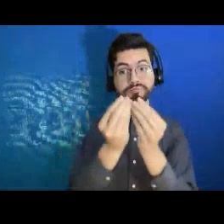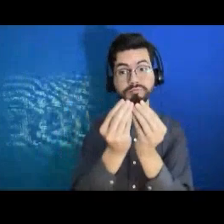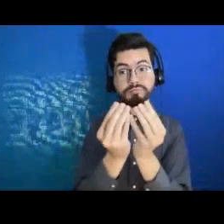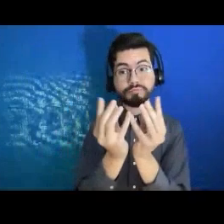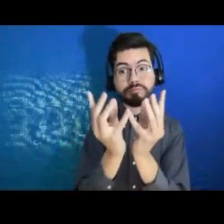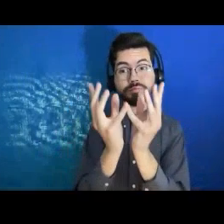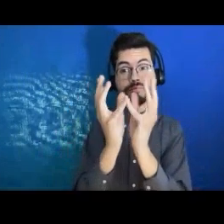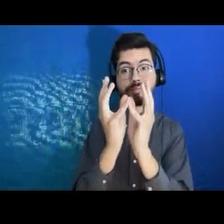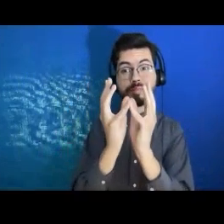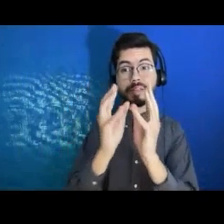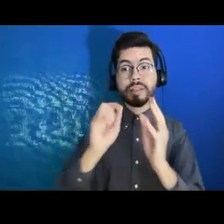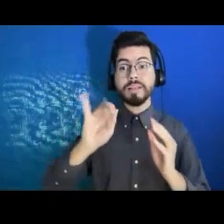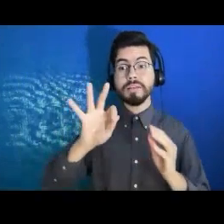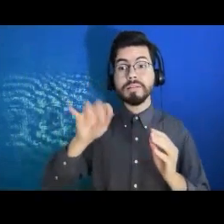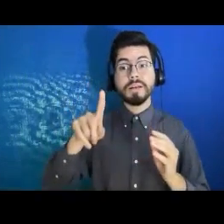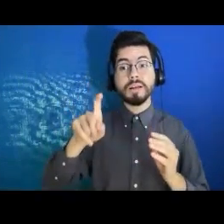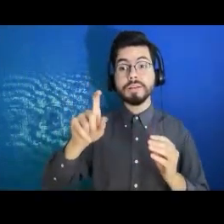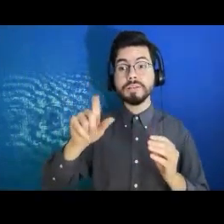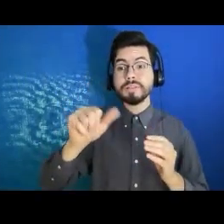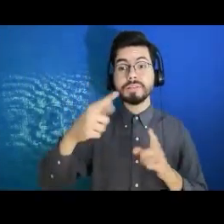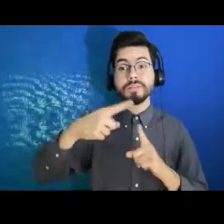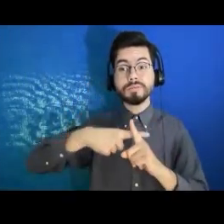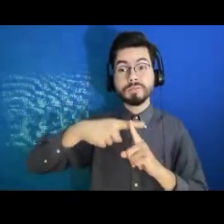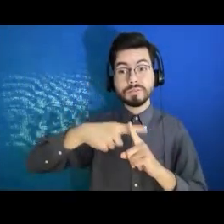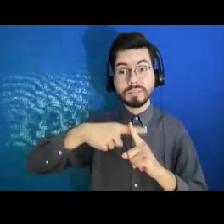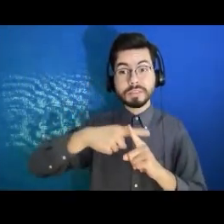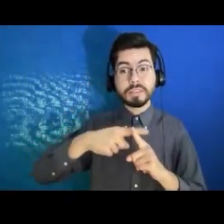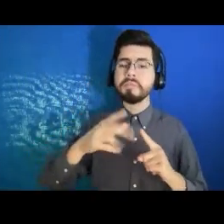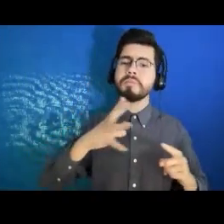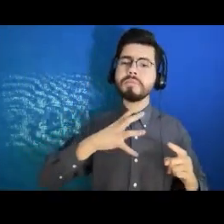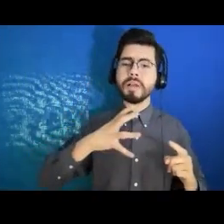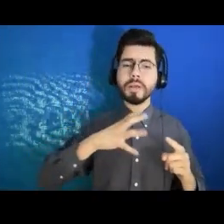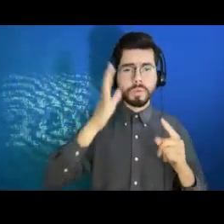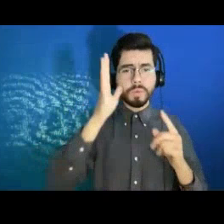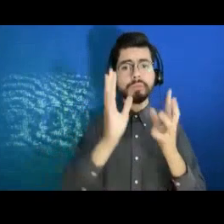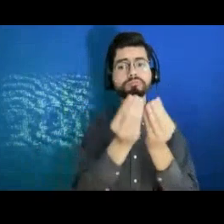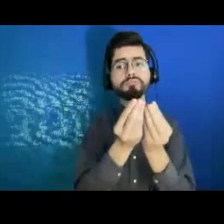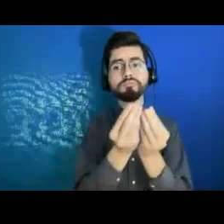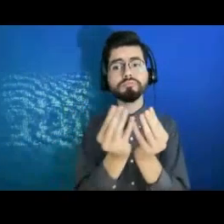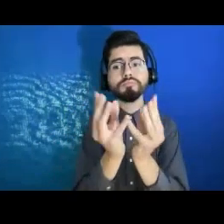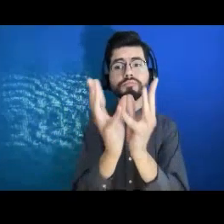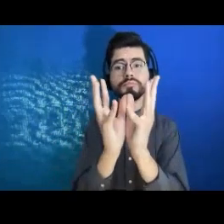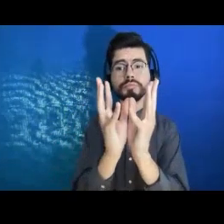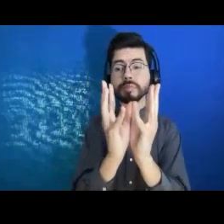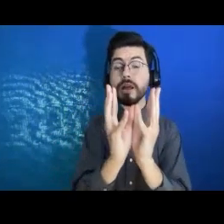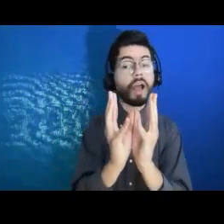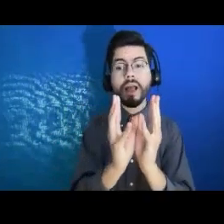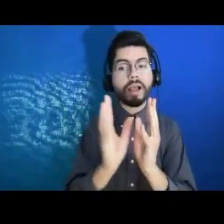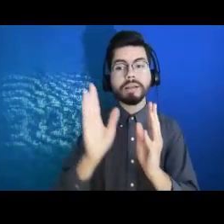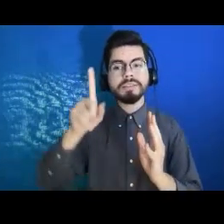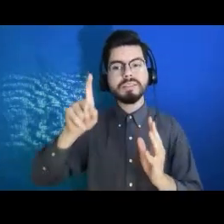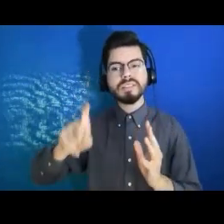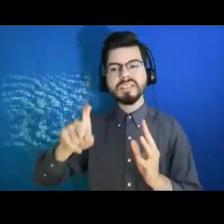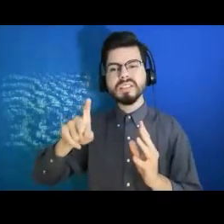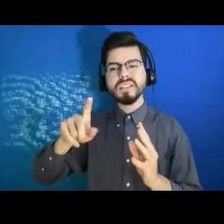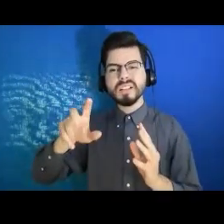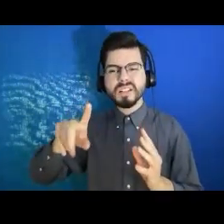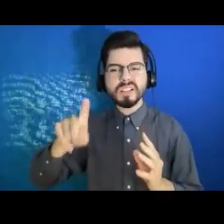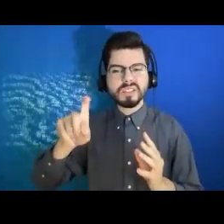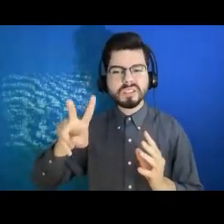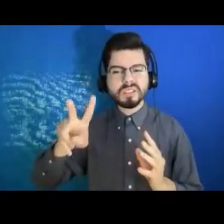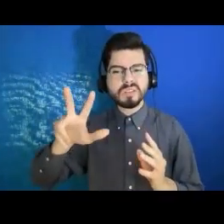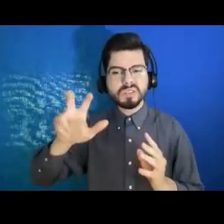110-degree day in Old Faithful. It needs hundreds of degrees to open and to perpetuate the lodgepole pine forest